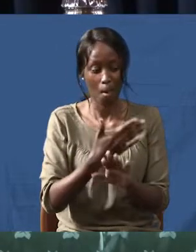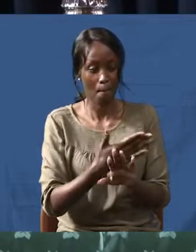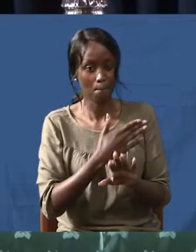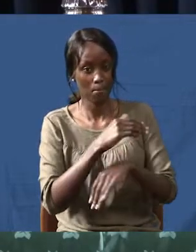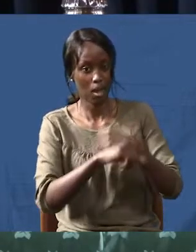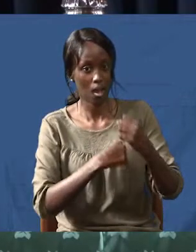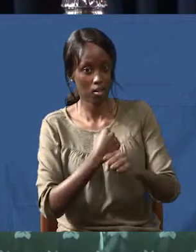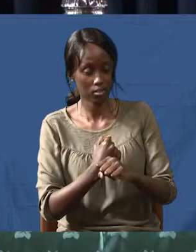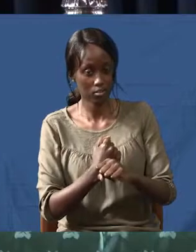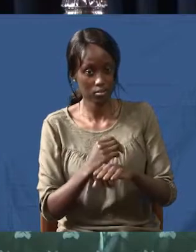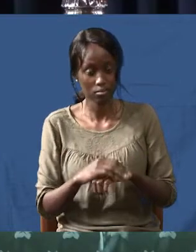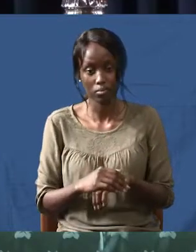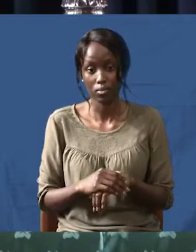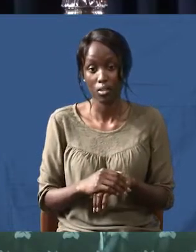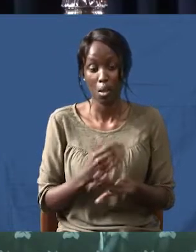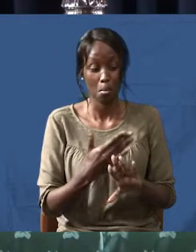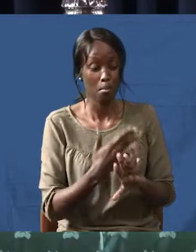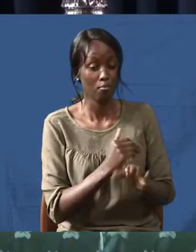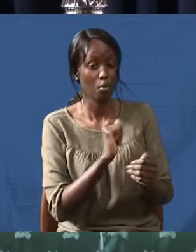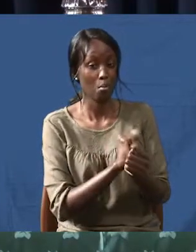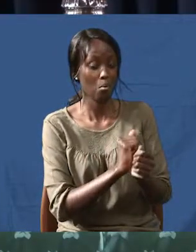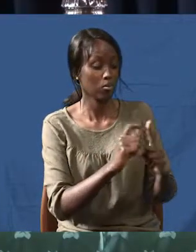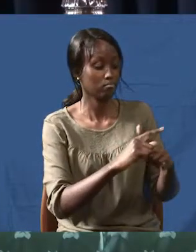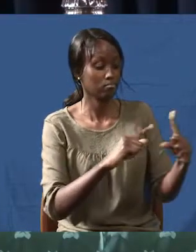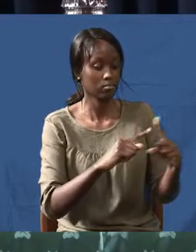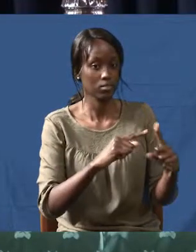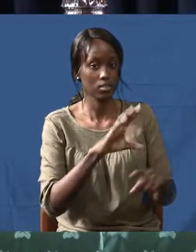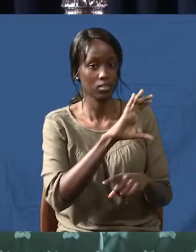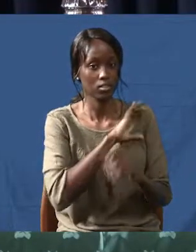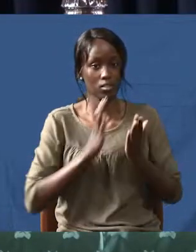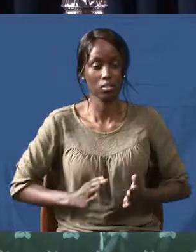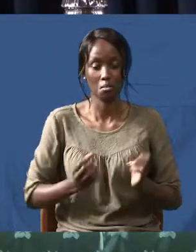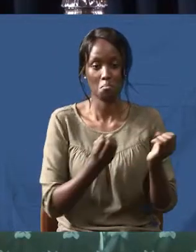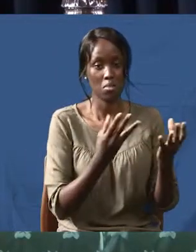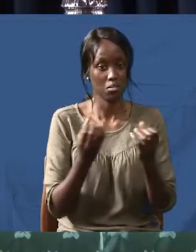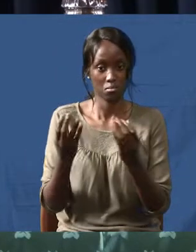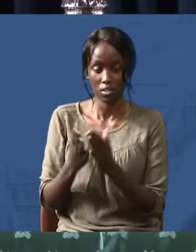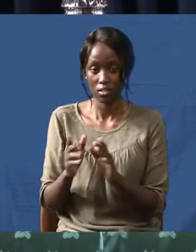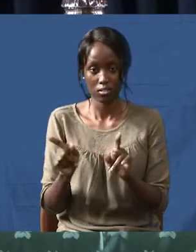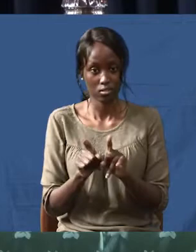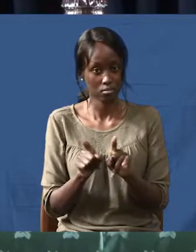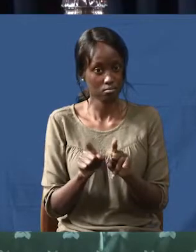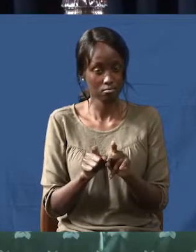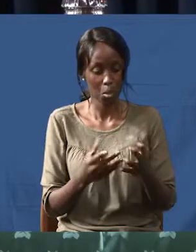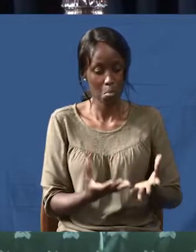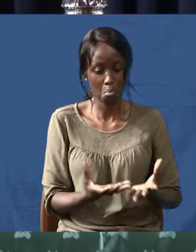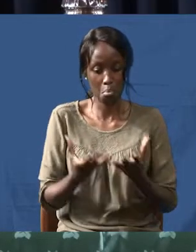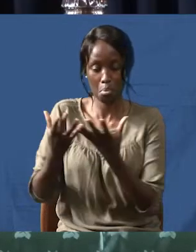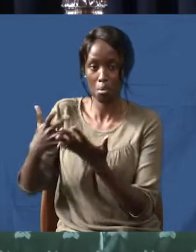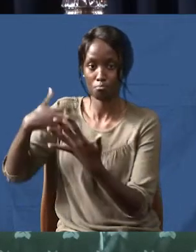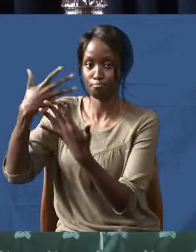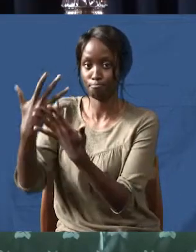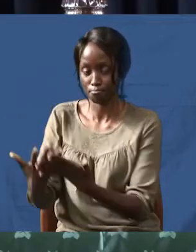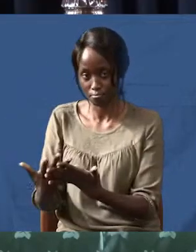actions. He had murdered many Christians. He had led them into